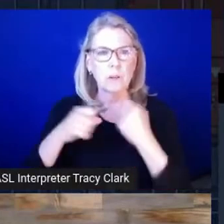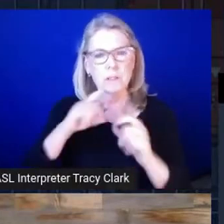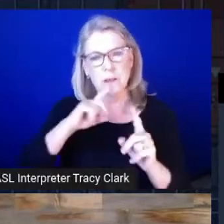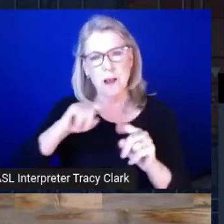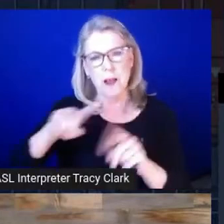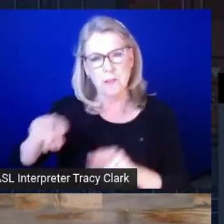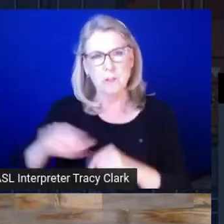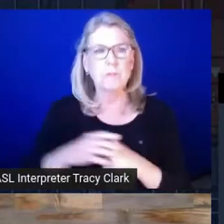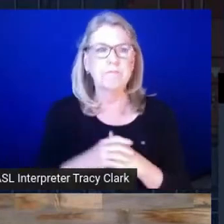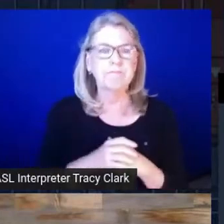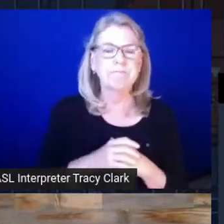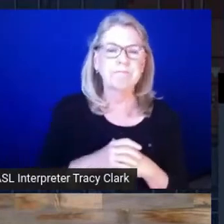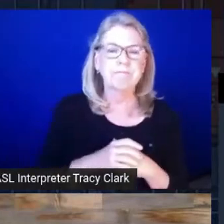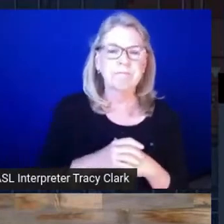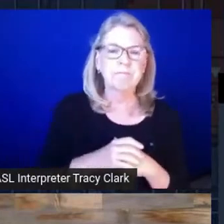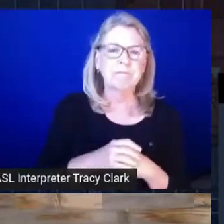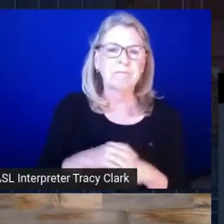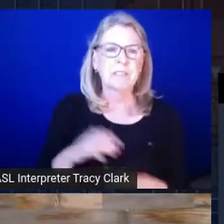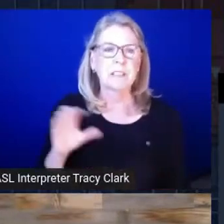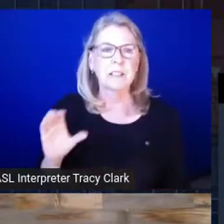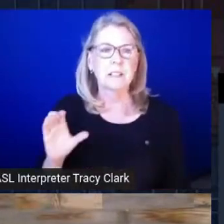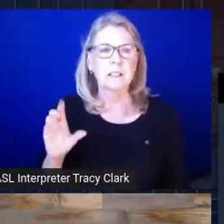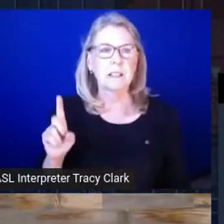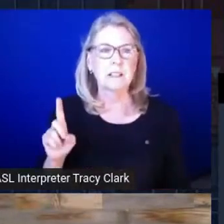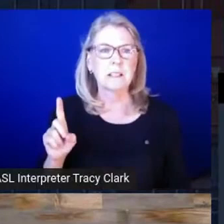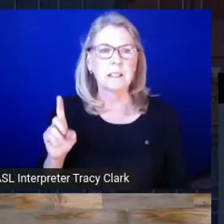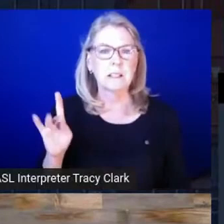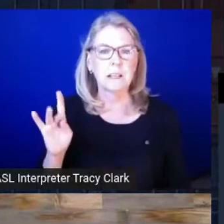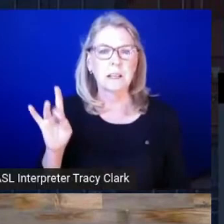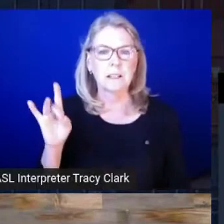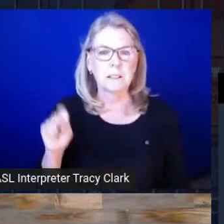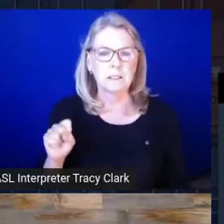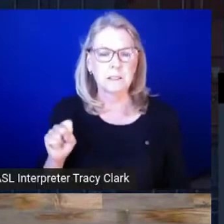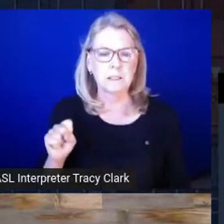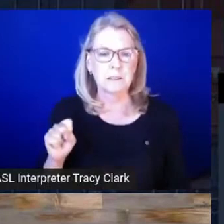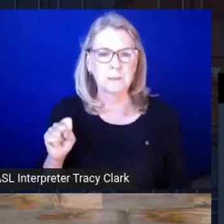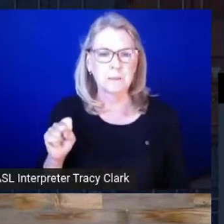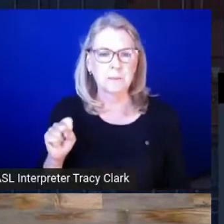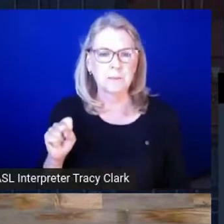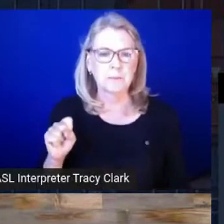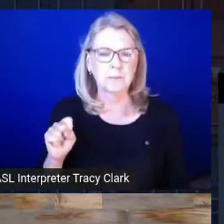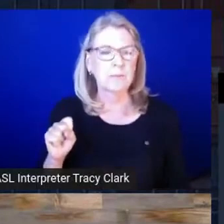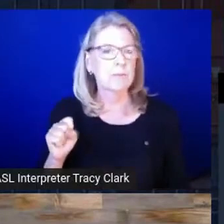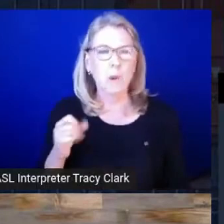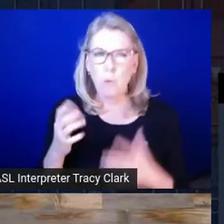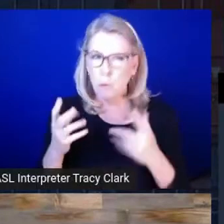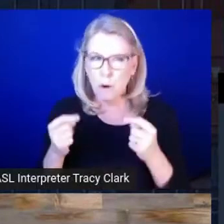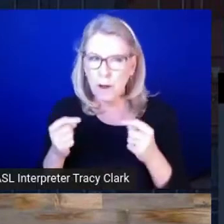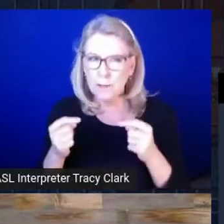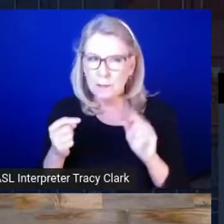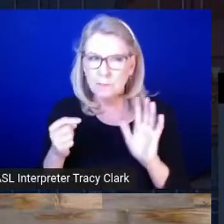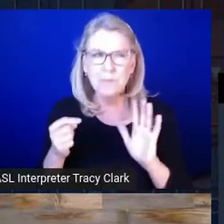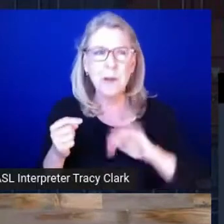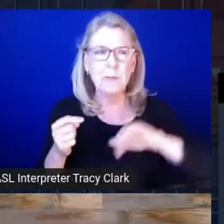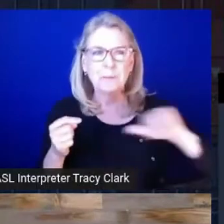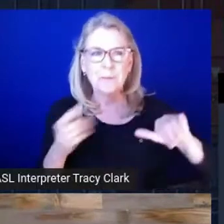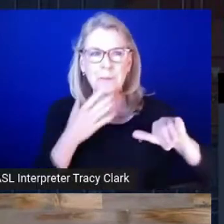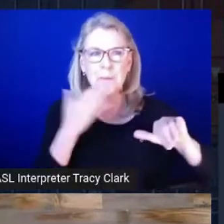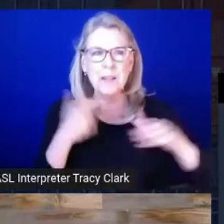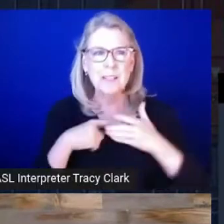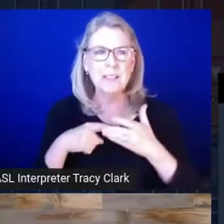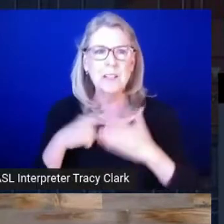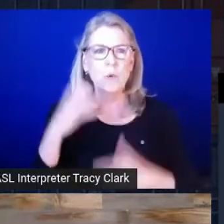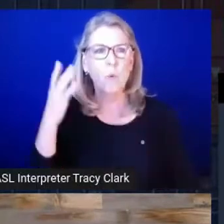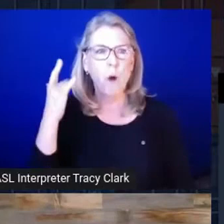Okay, so what is CDK8s? Or instead of what, I prefer talking about the why. So let's talk about